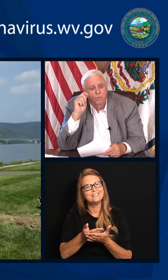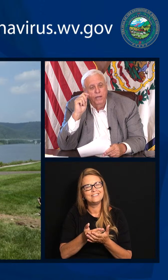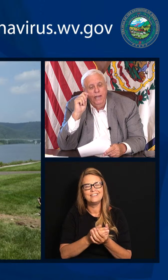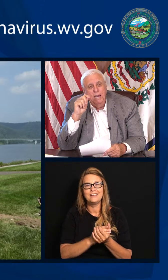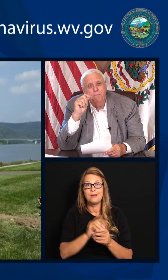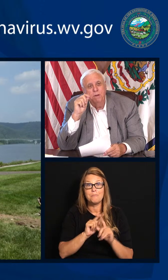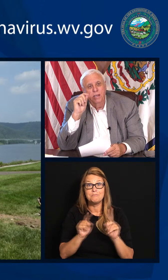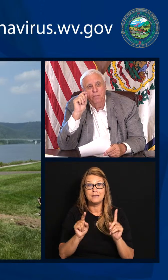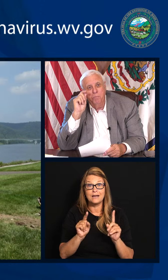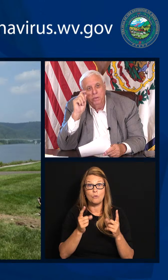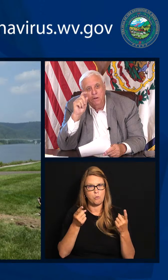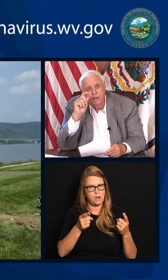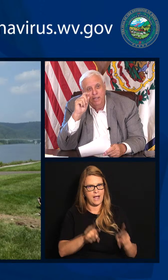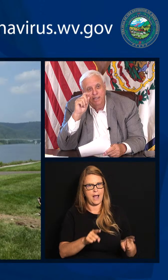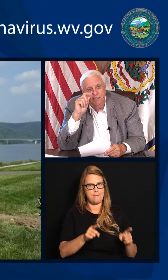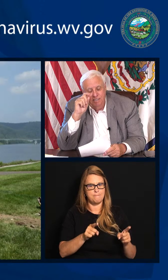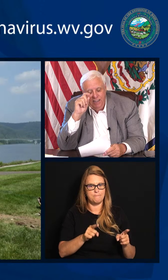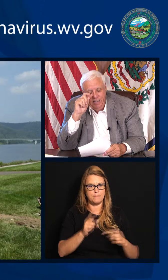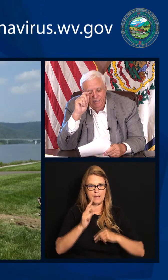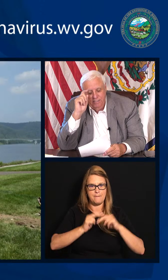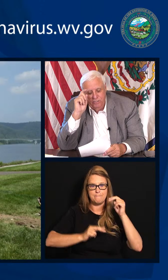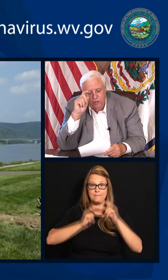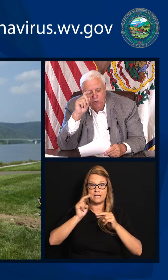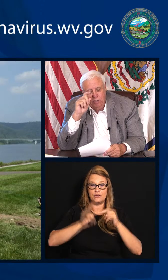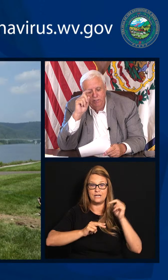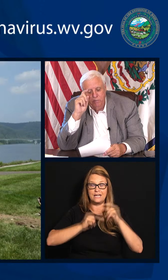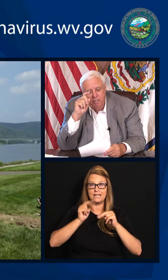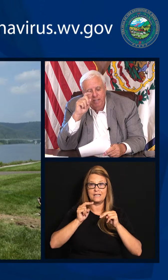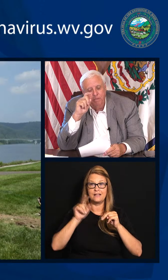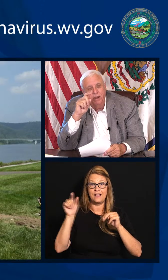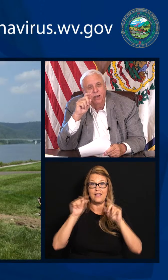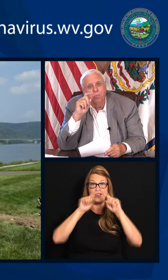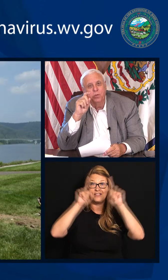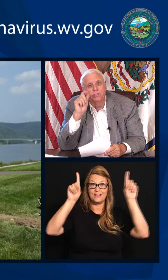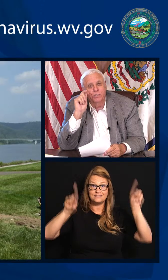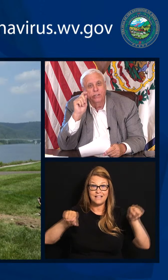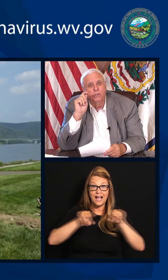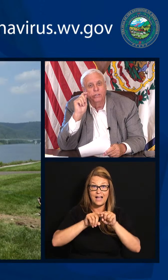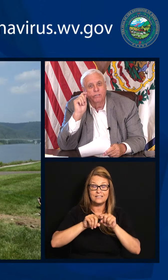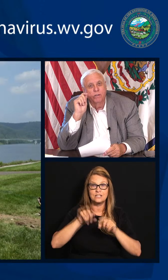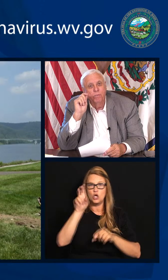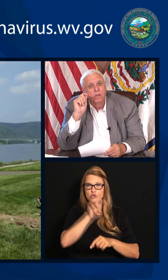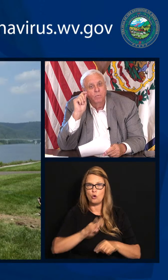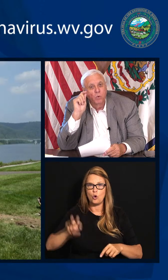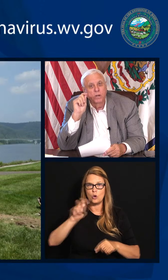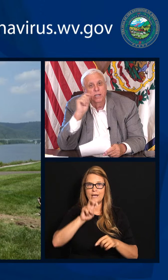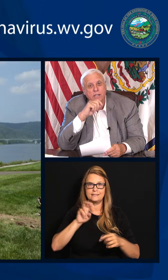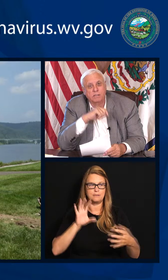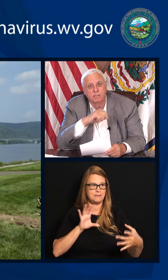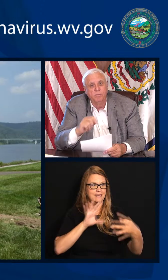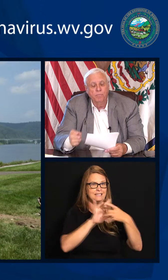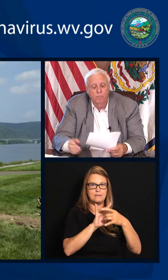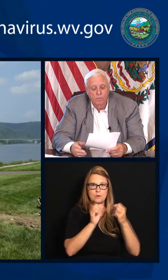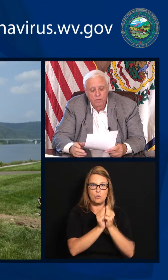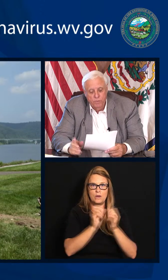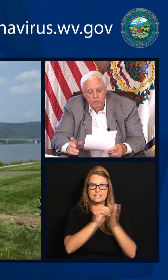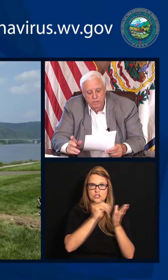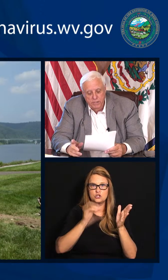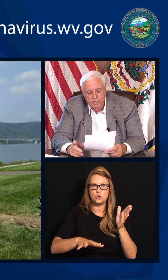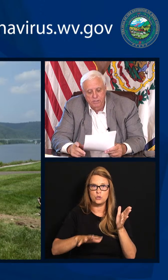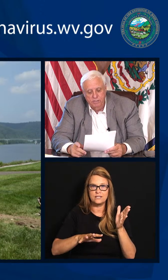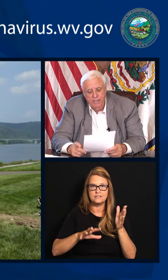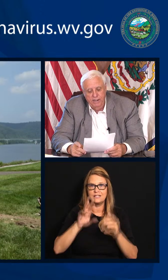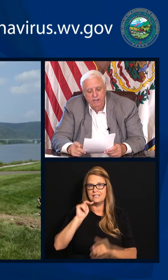But what happened in building these signs is tourism teamed up with students, more kids, from